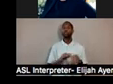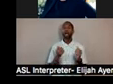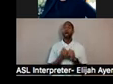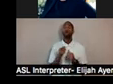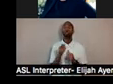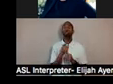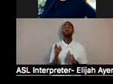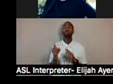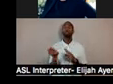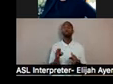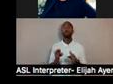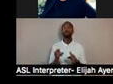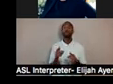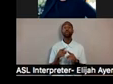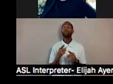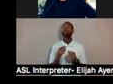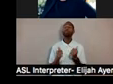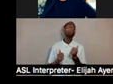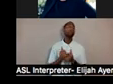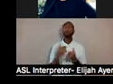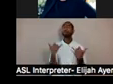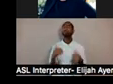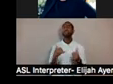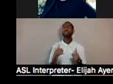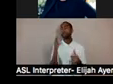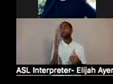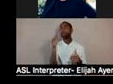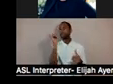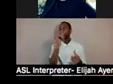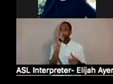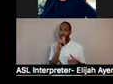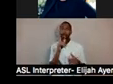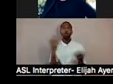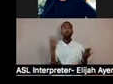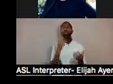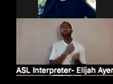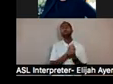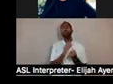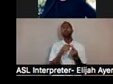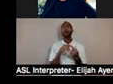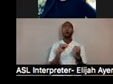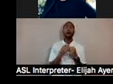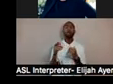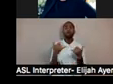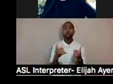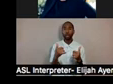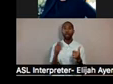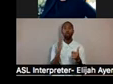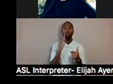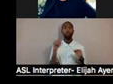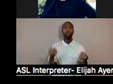behave when you are at your most playful? What do you love about the way you play? So we'll be here for